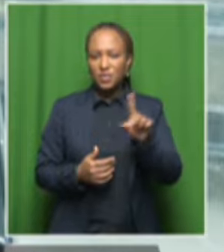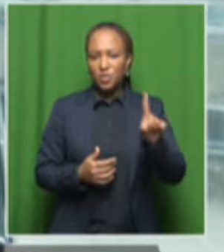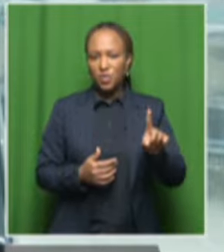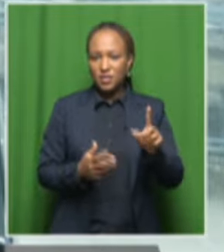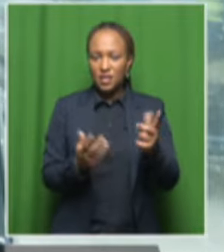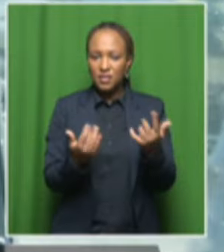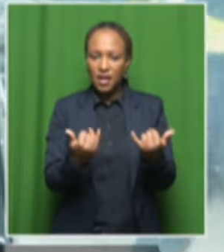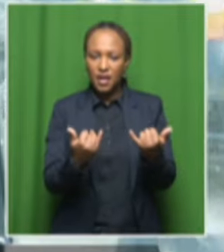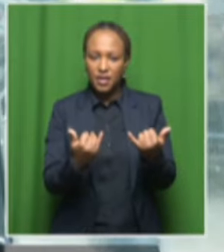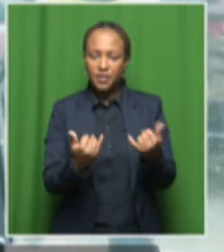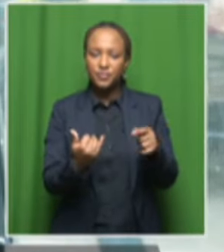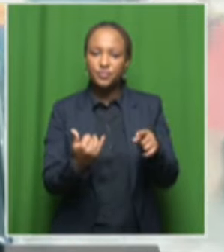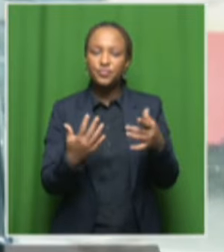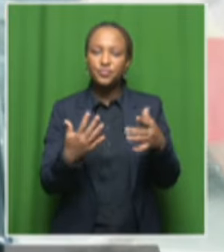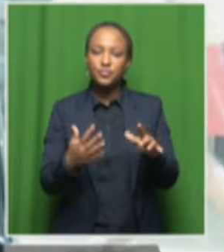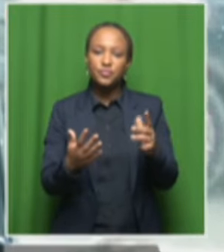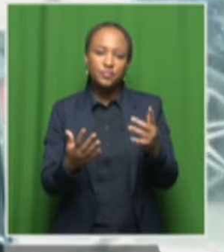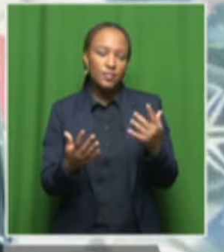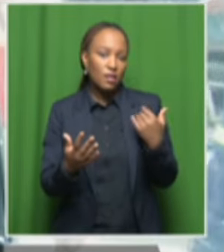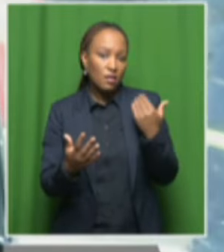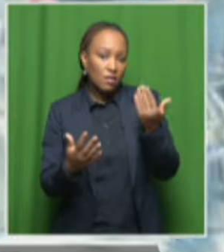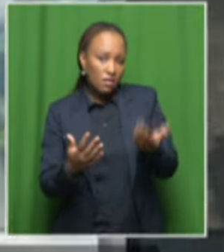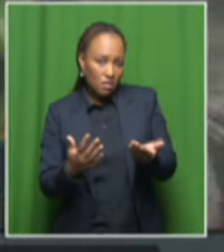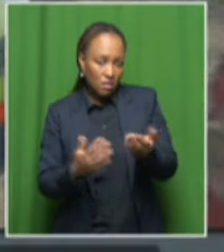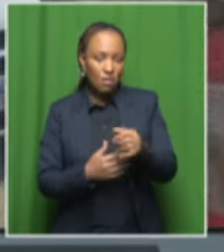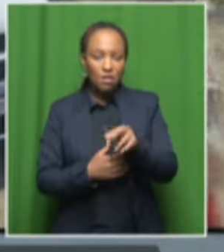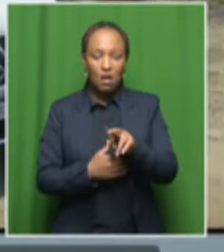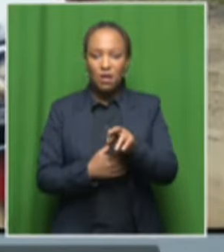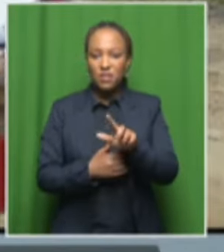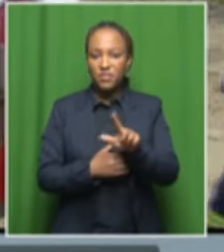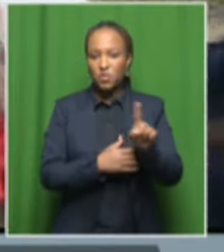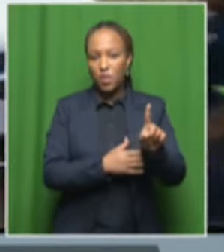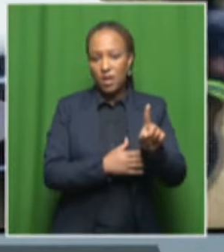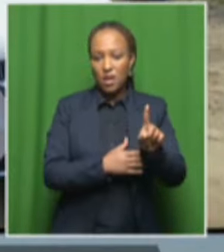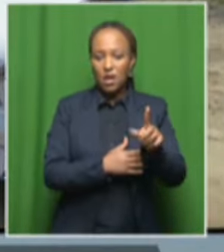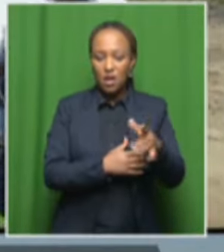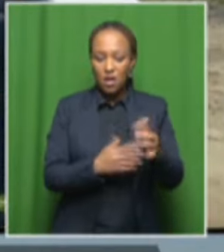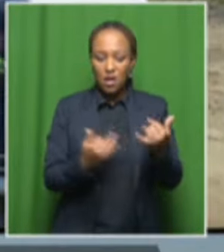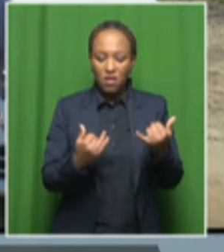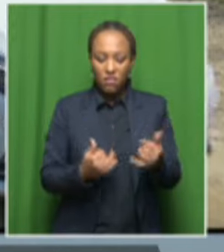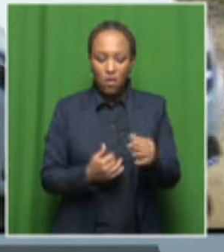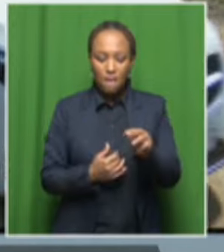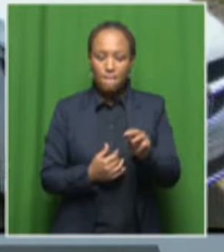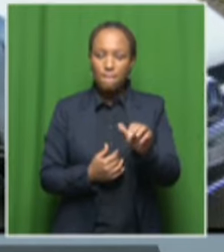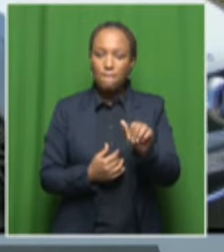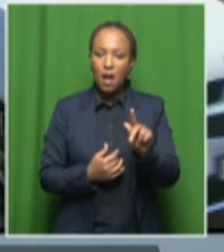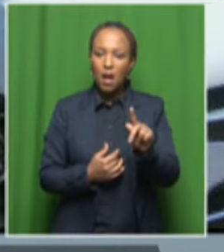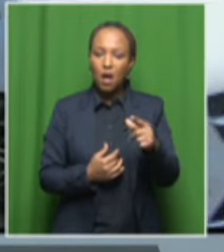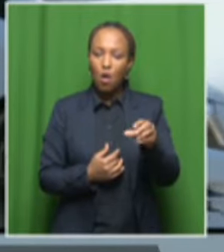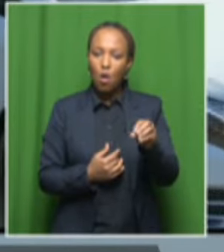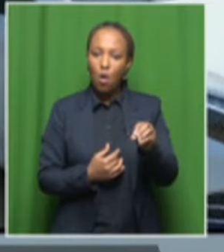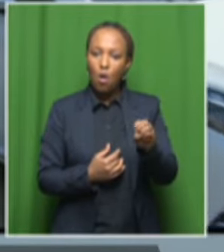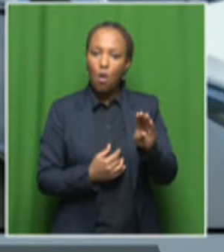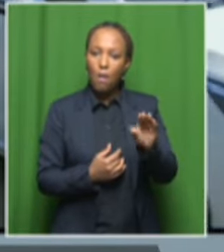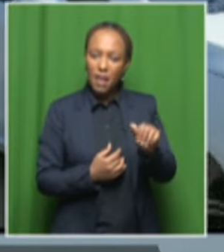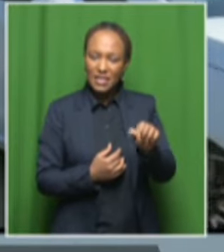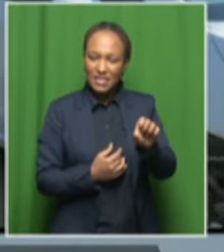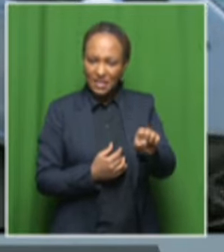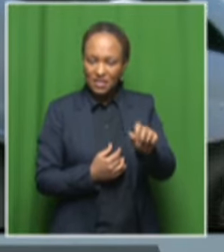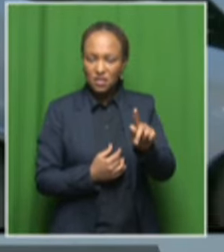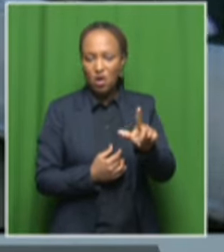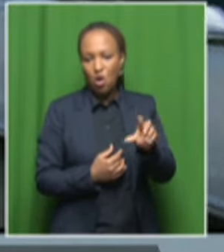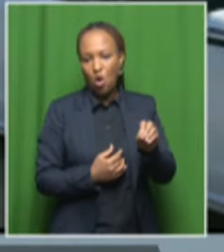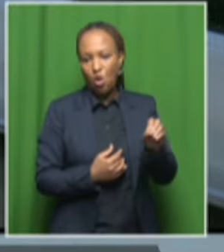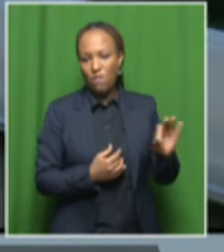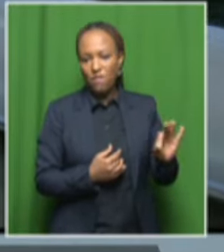know is the road that he used to use coming down here from Makgoba Sloof, where earlier you saw